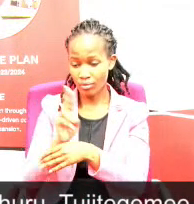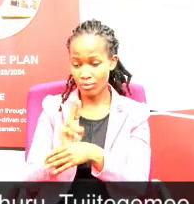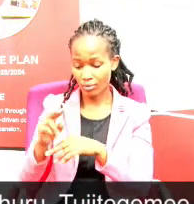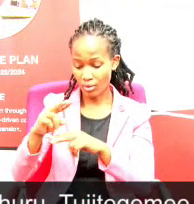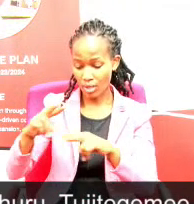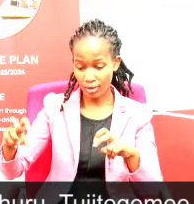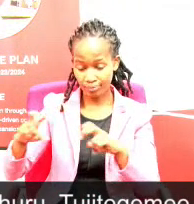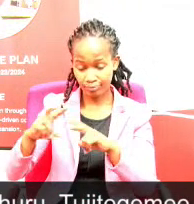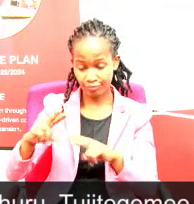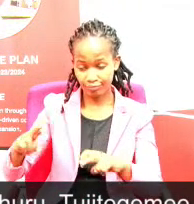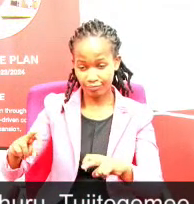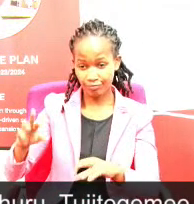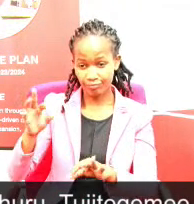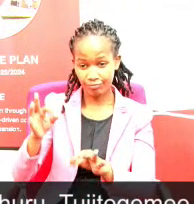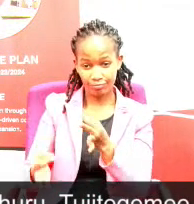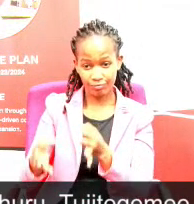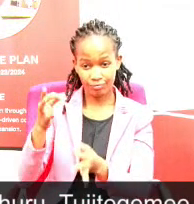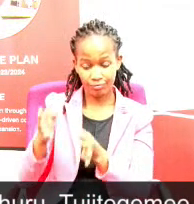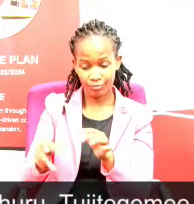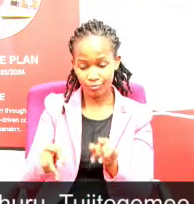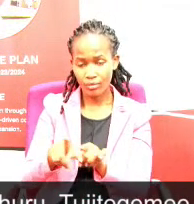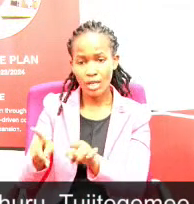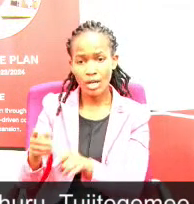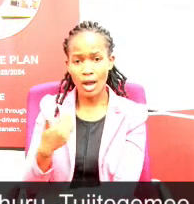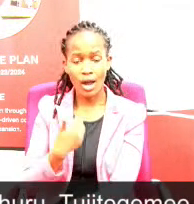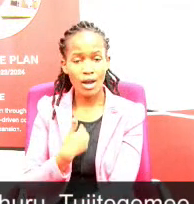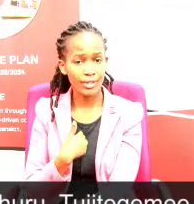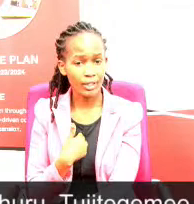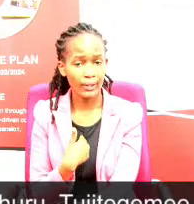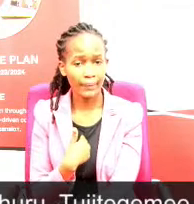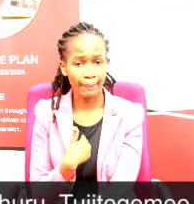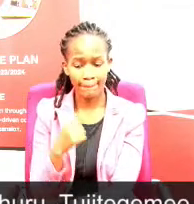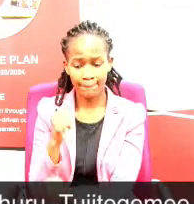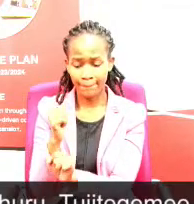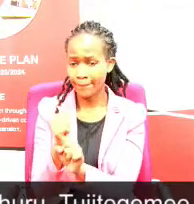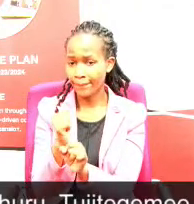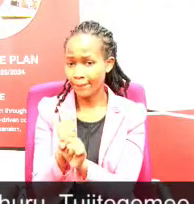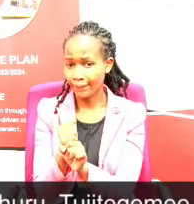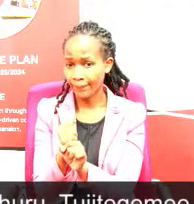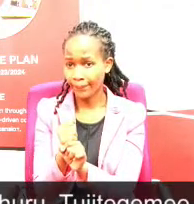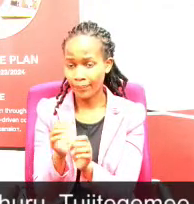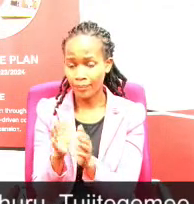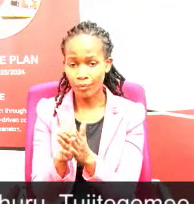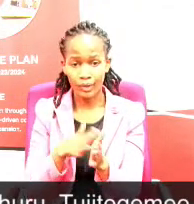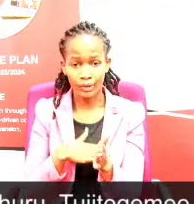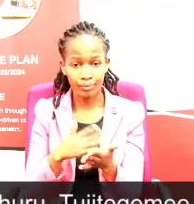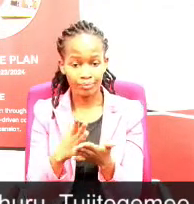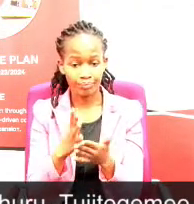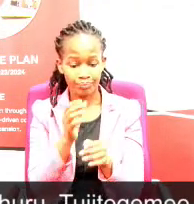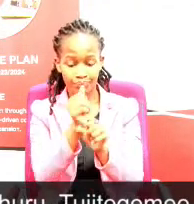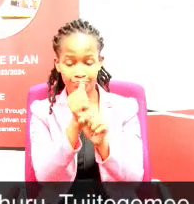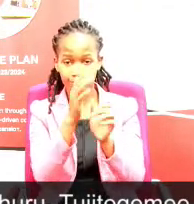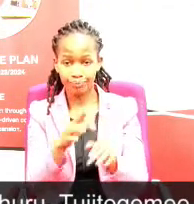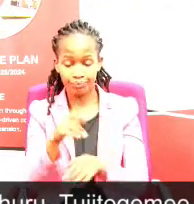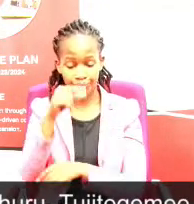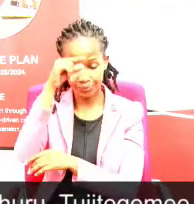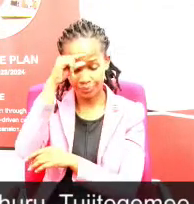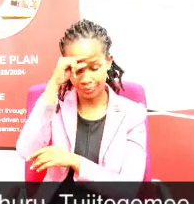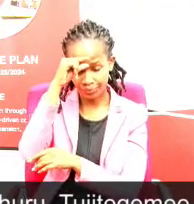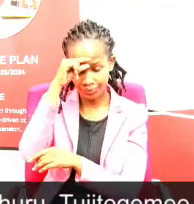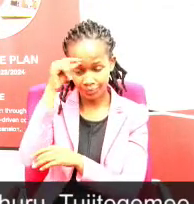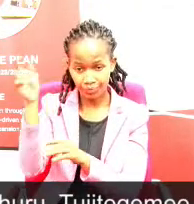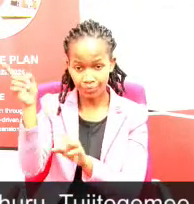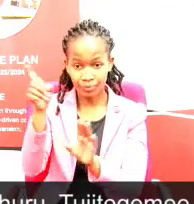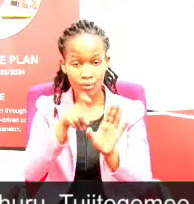investigative measures, as well as working with our stakeholders in government as a